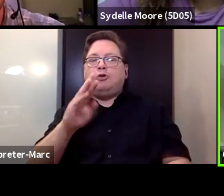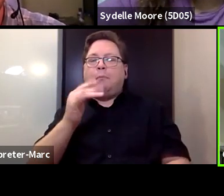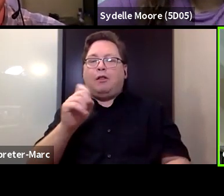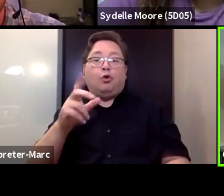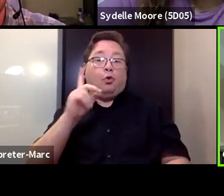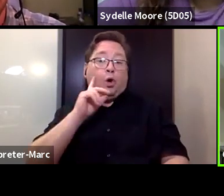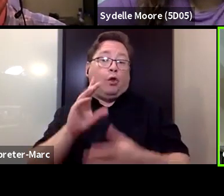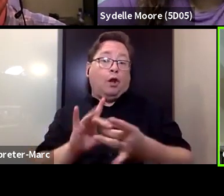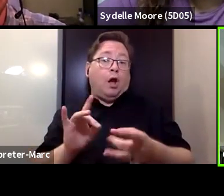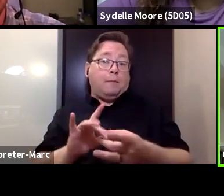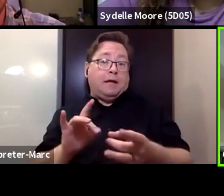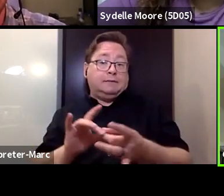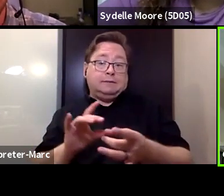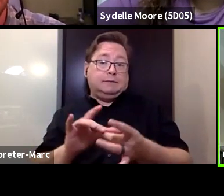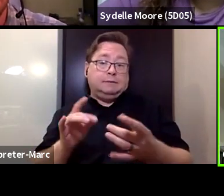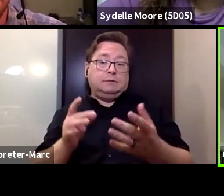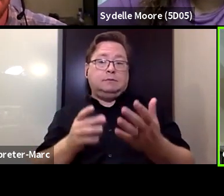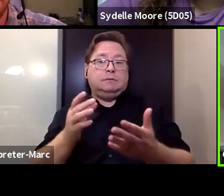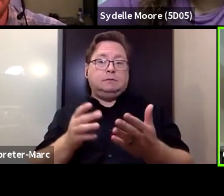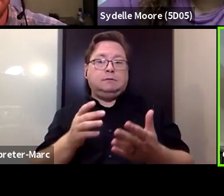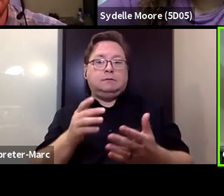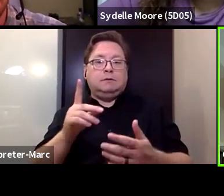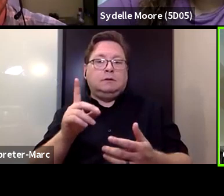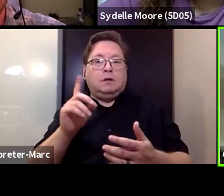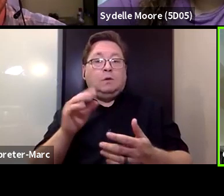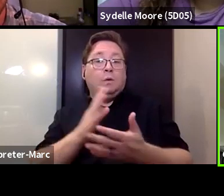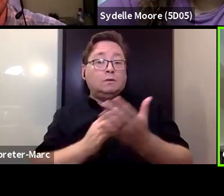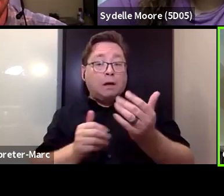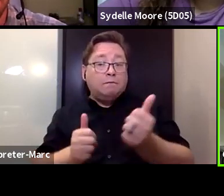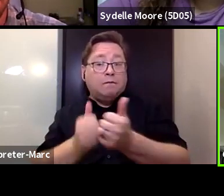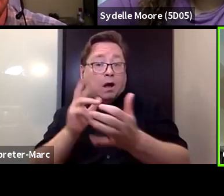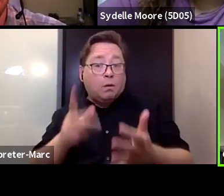comments. Can you do some follow-up?